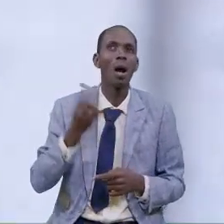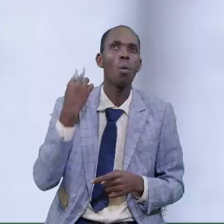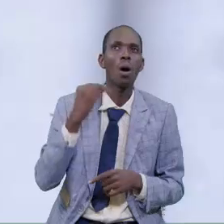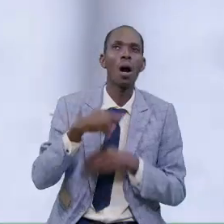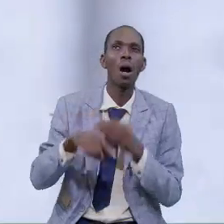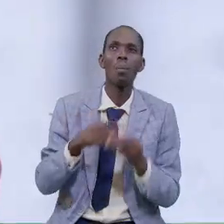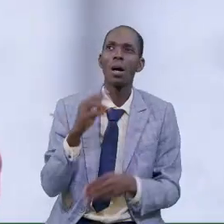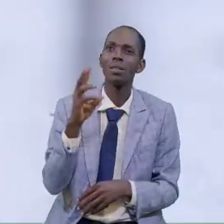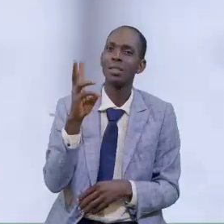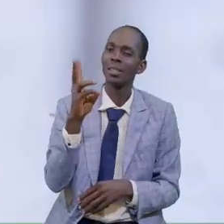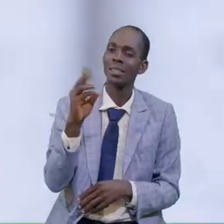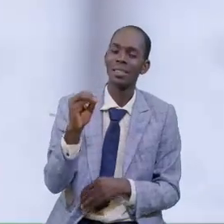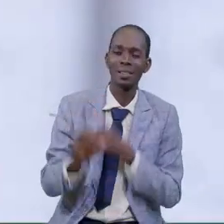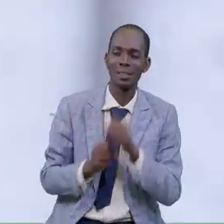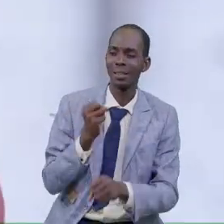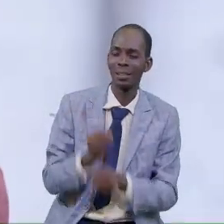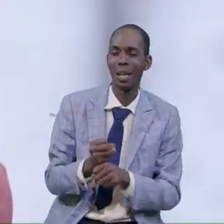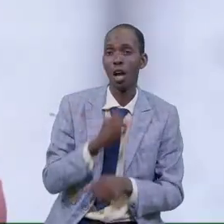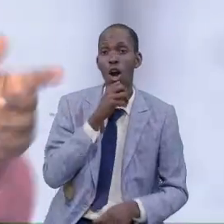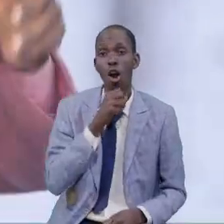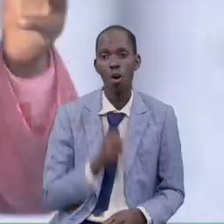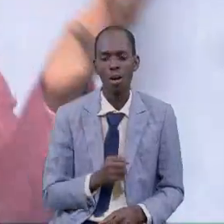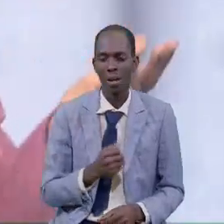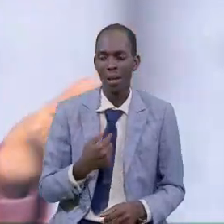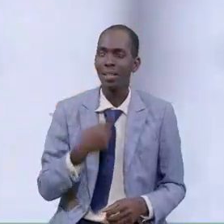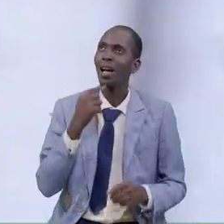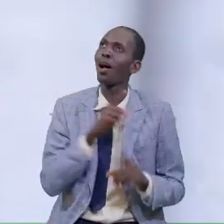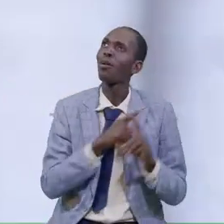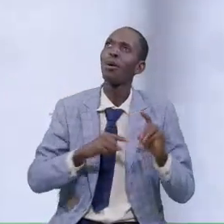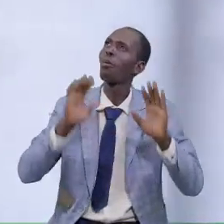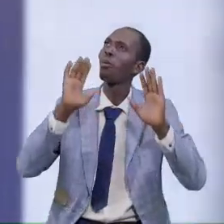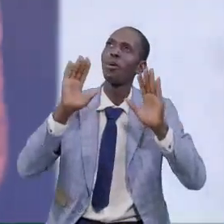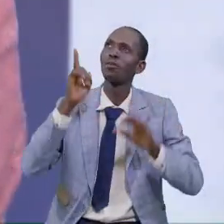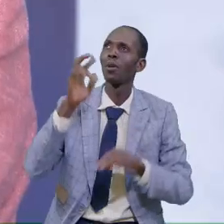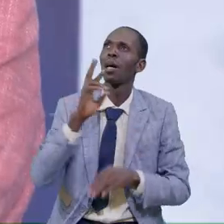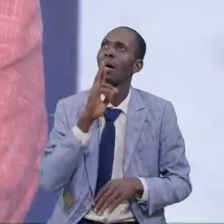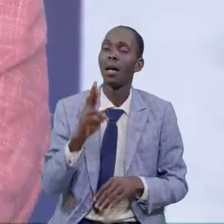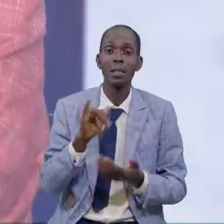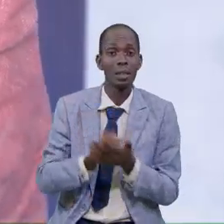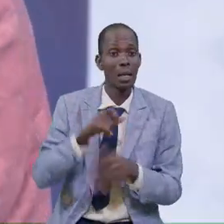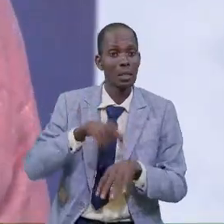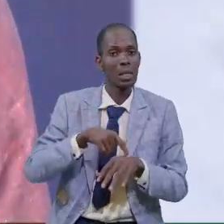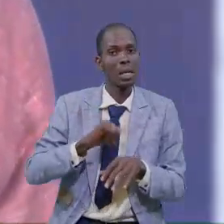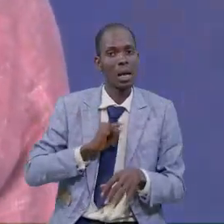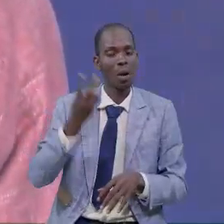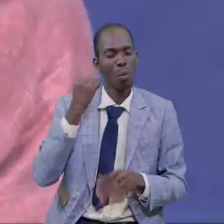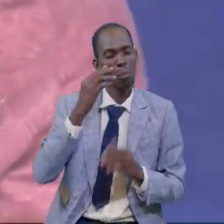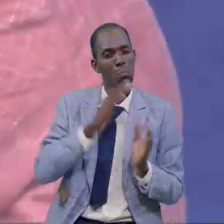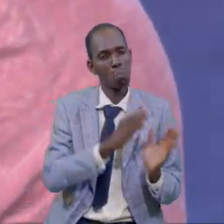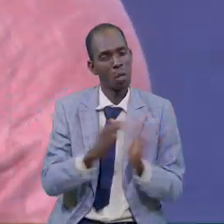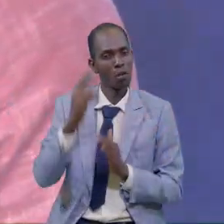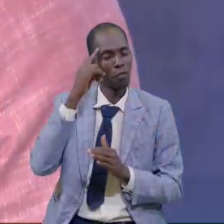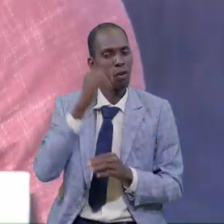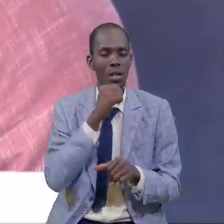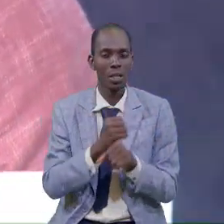age, and I said, Lord, how wonderful you are. And at that time, I was looking at 70. And I said, I want to